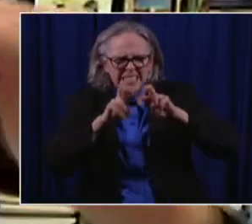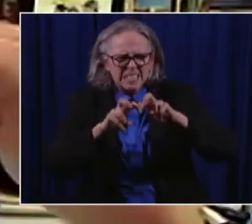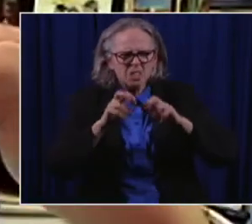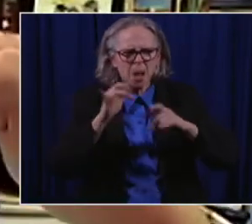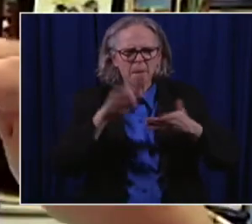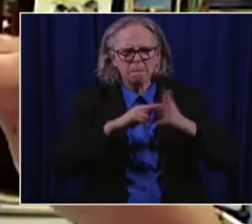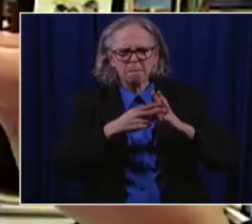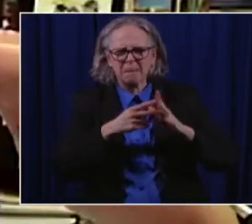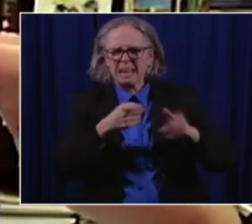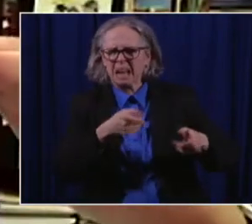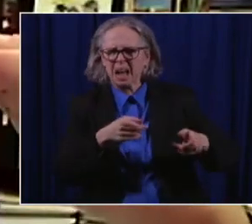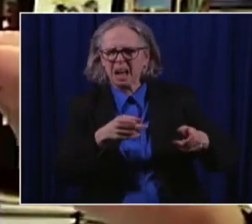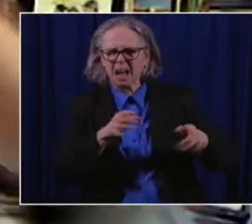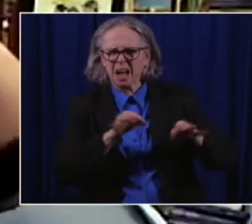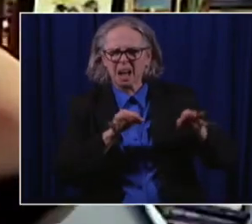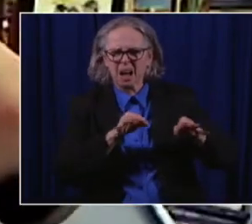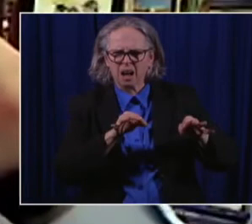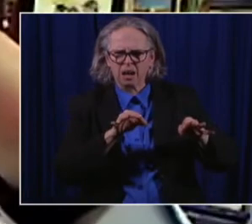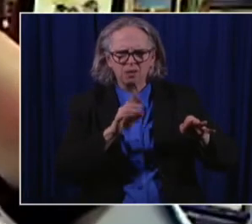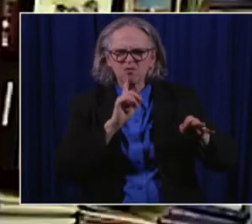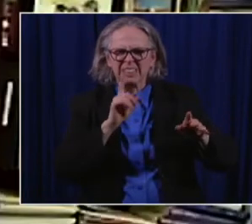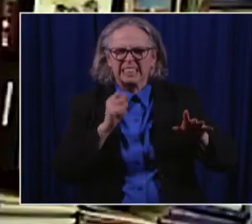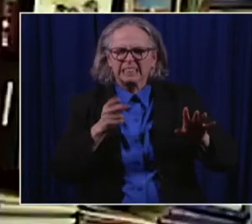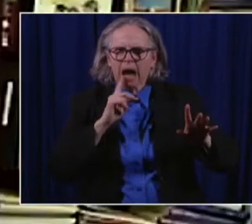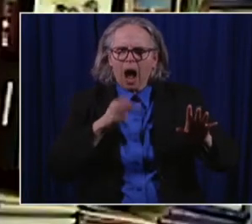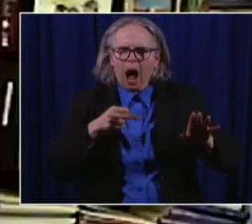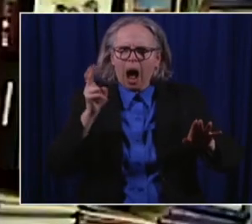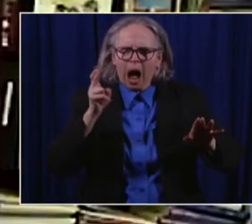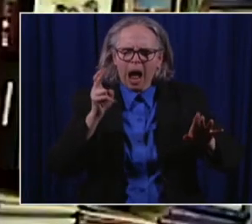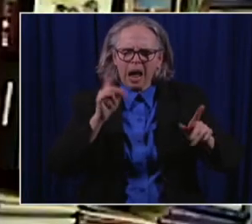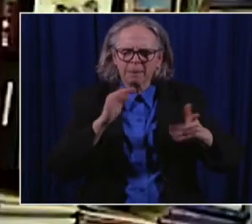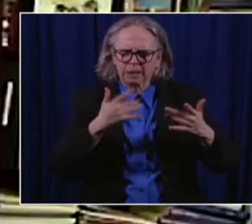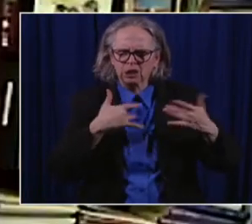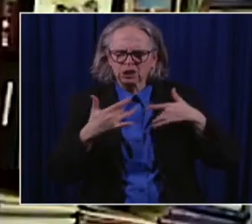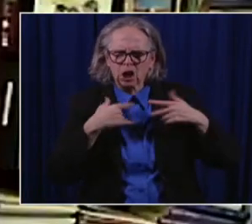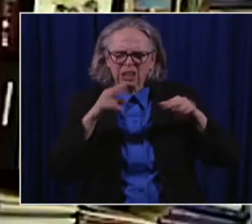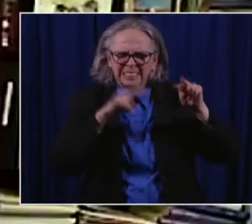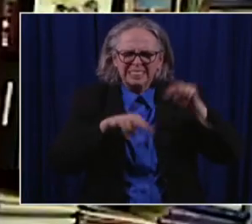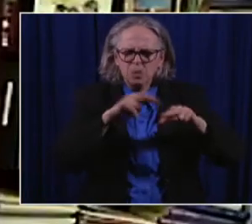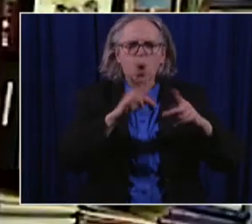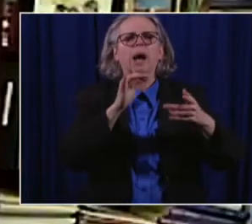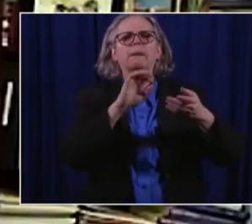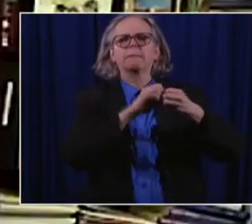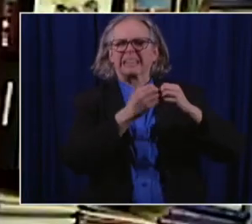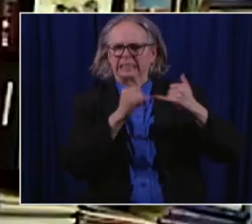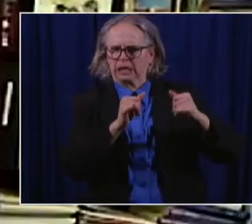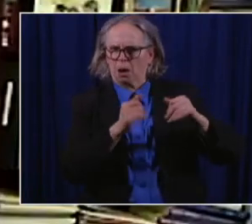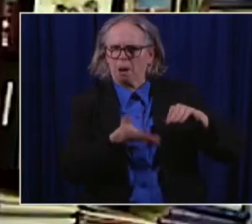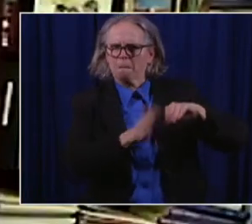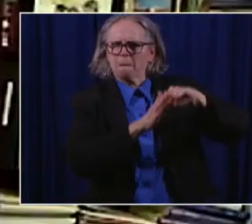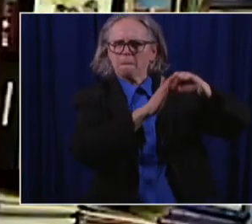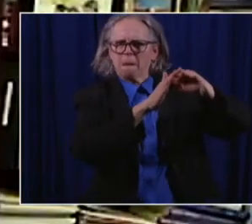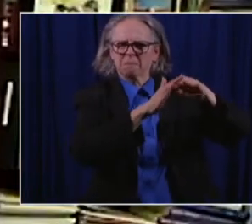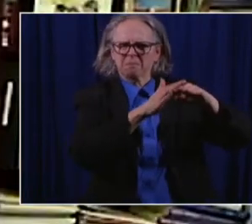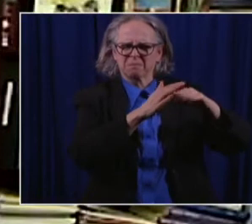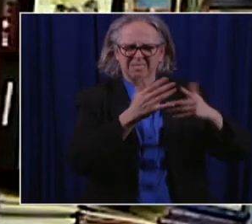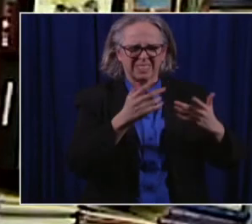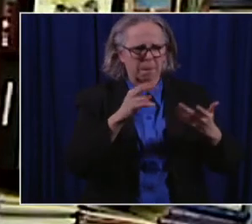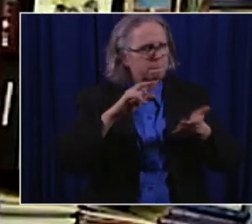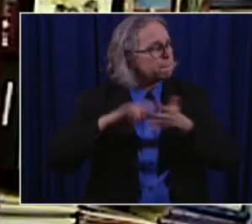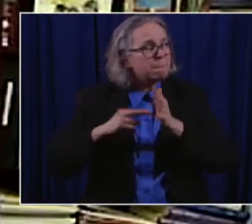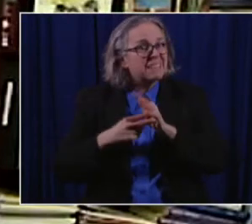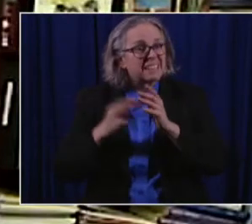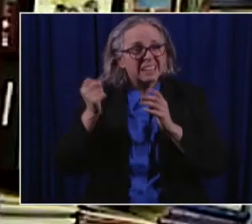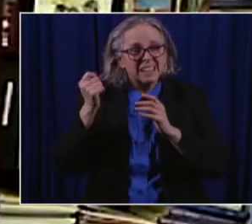It's at a high rate. It's just not a sustained increased rate at this time. So this does not mean by any means that Franklin County is